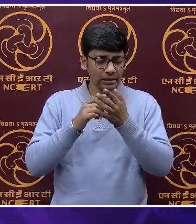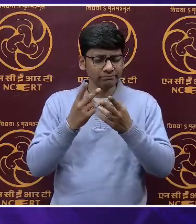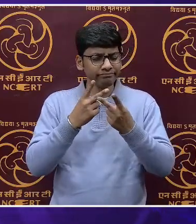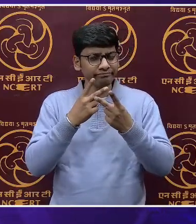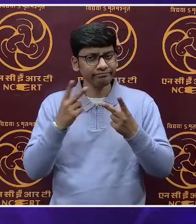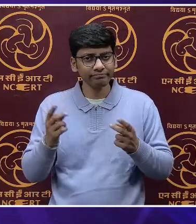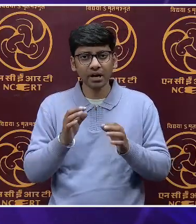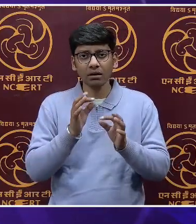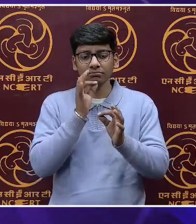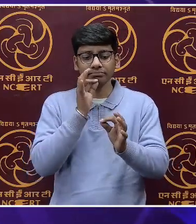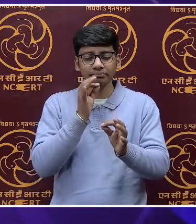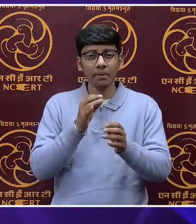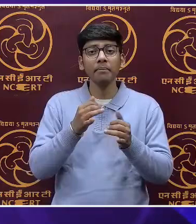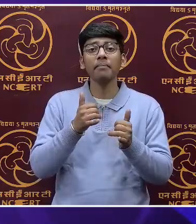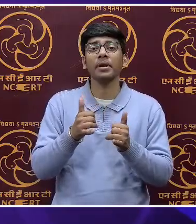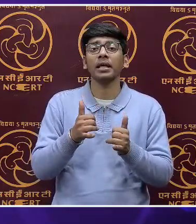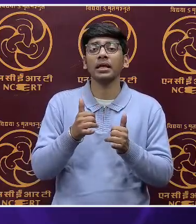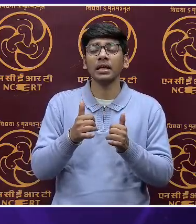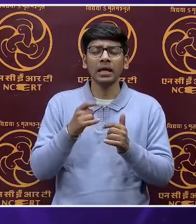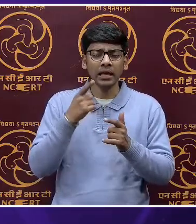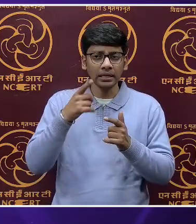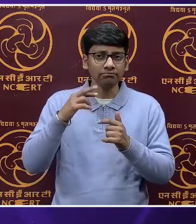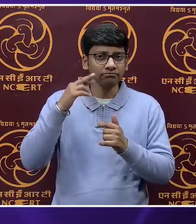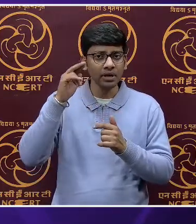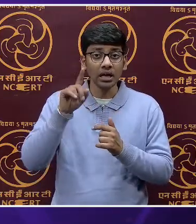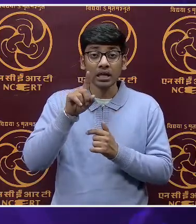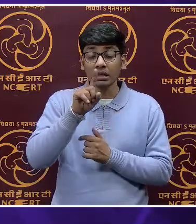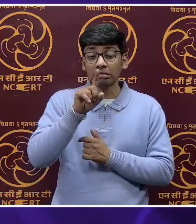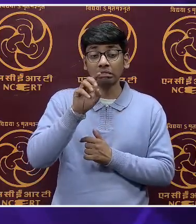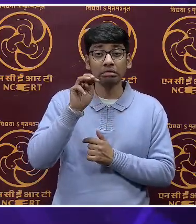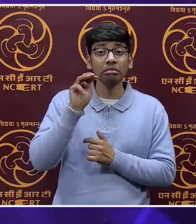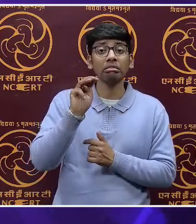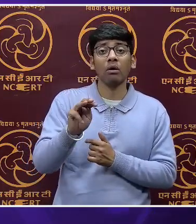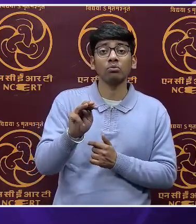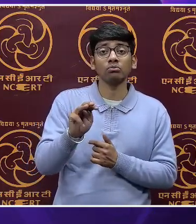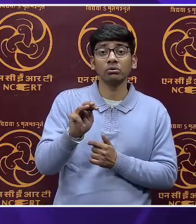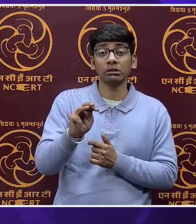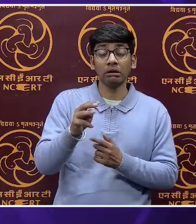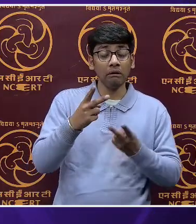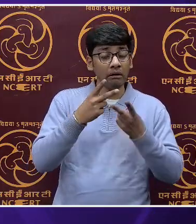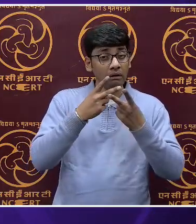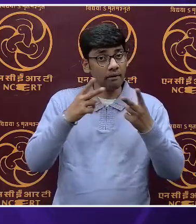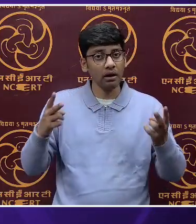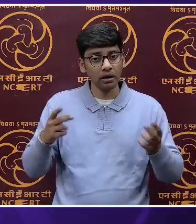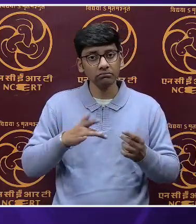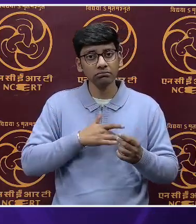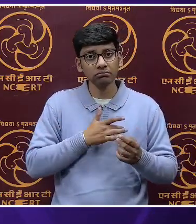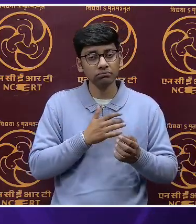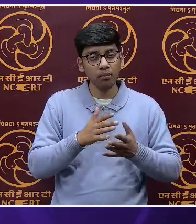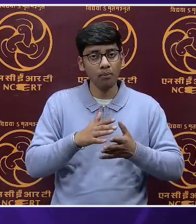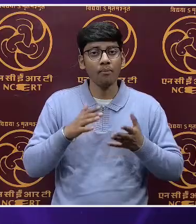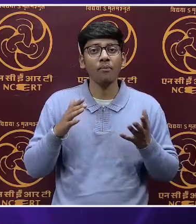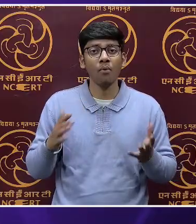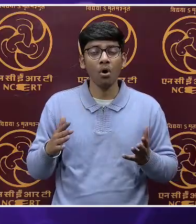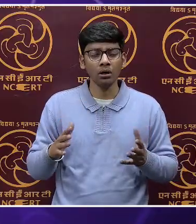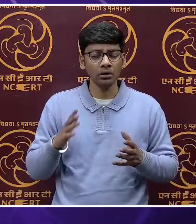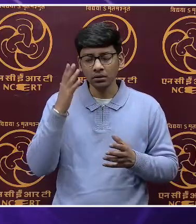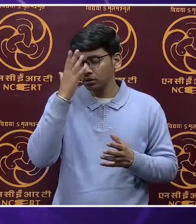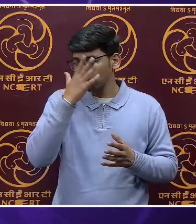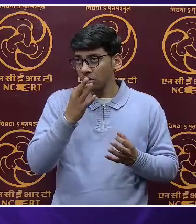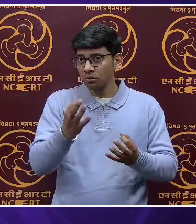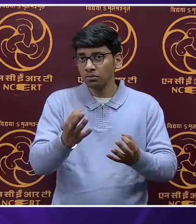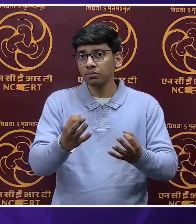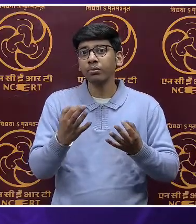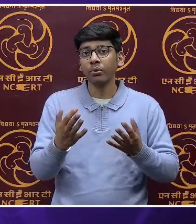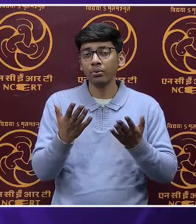a very renowned percussionist. She can play more than 1,000 instruments. Wow, lovely. It is lovely. It's